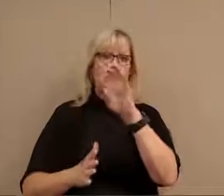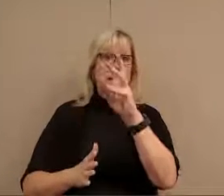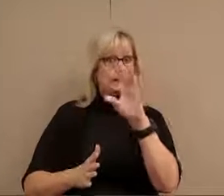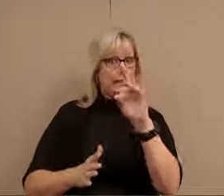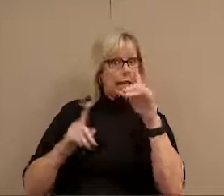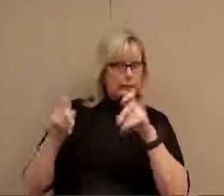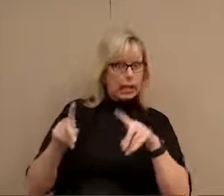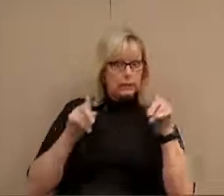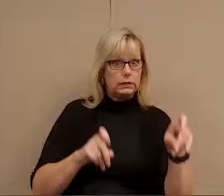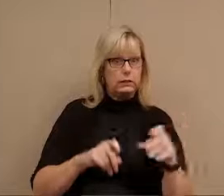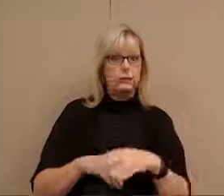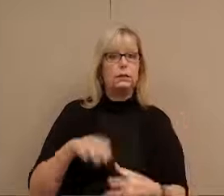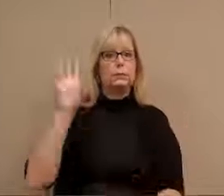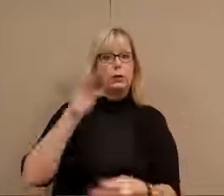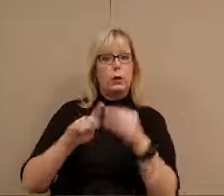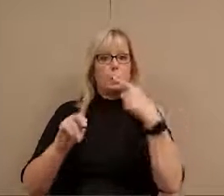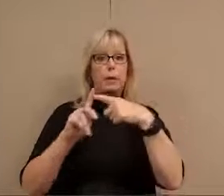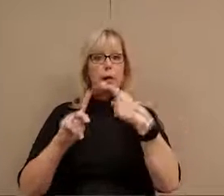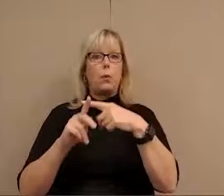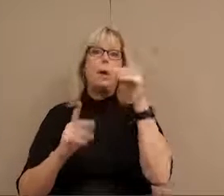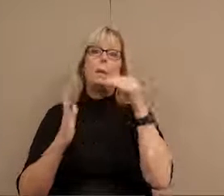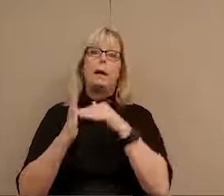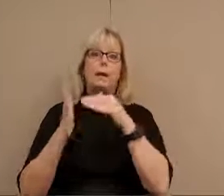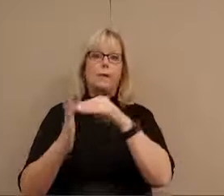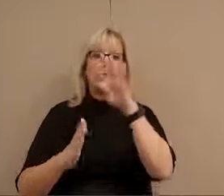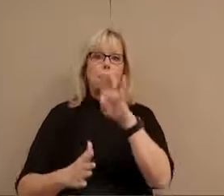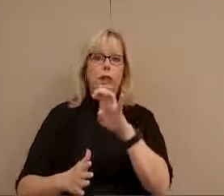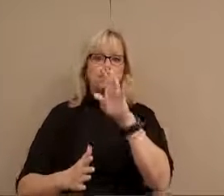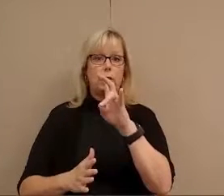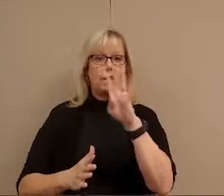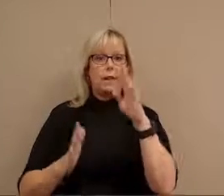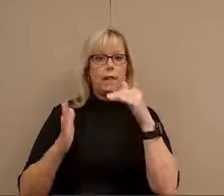27,906,468 tests. Total positive of that number is